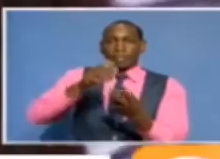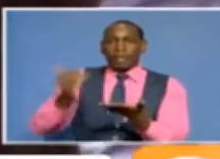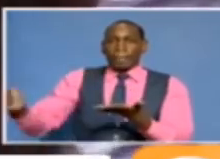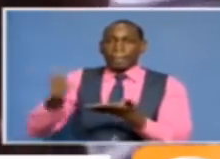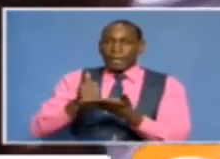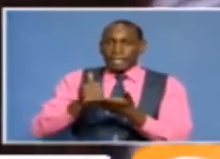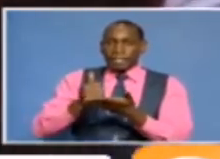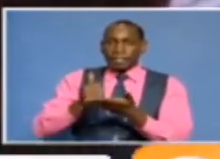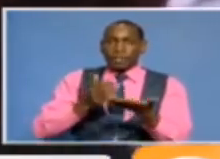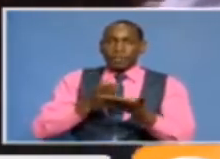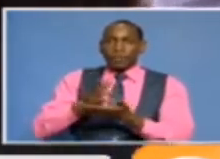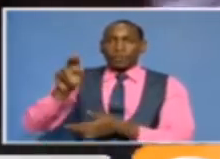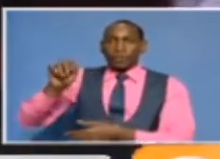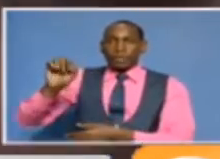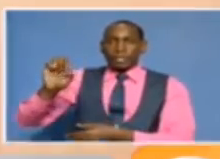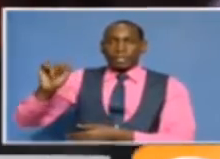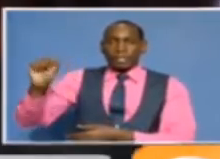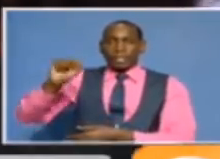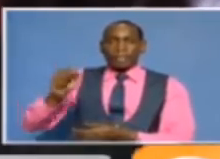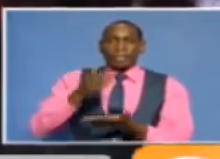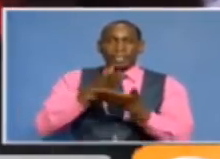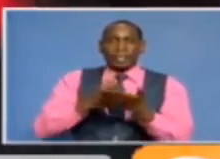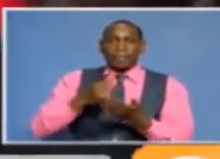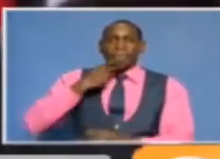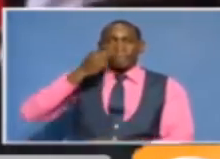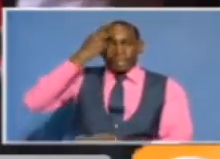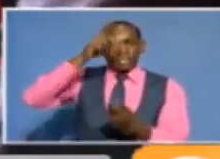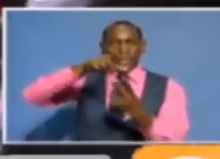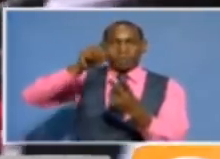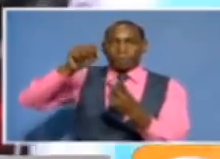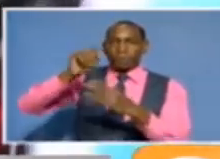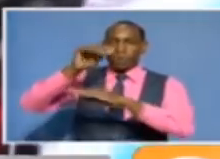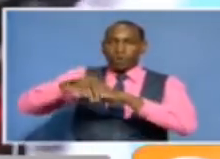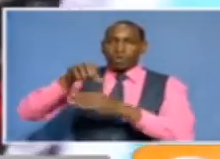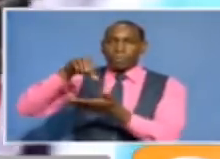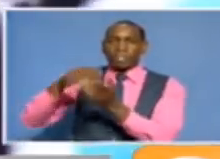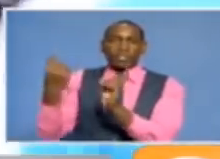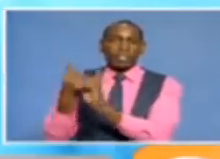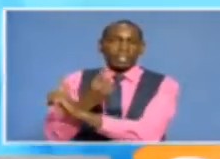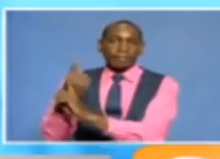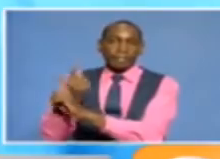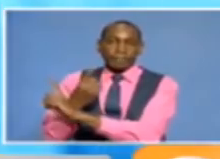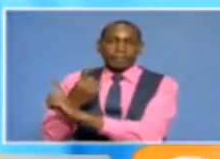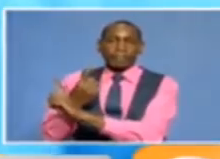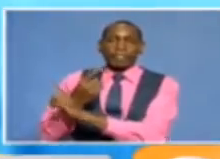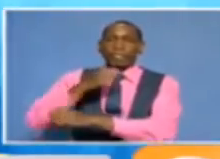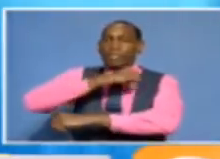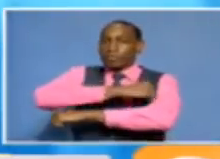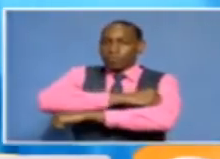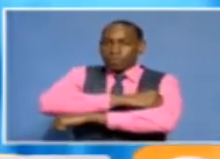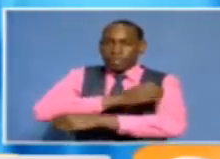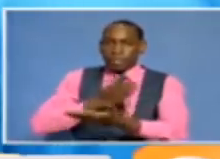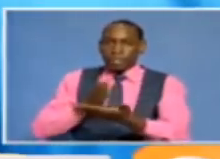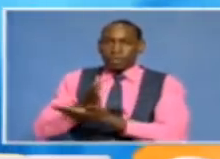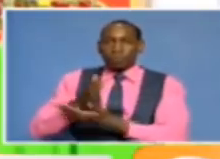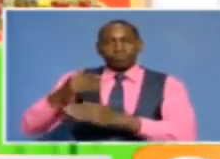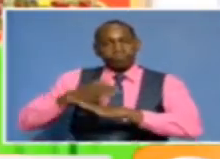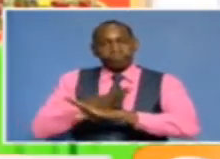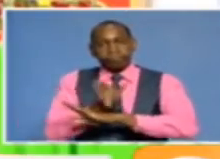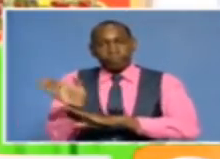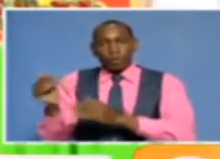placed under NEMIS, some parents opted to secure slots in different or preferred schools through the back